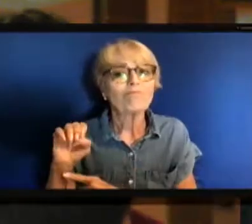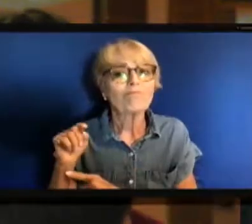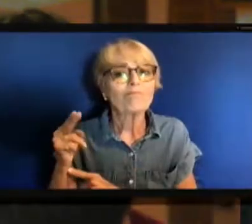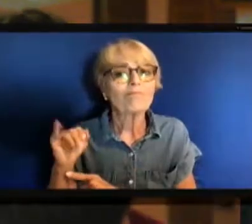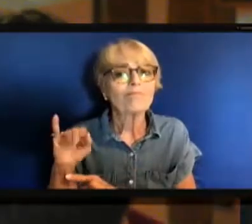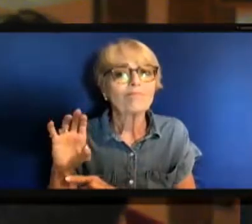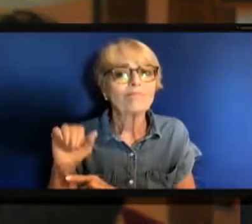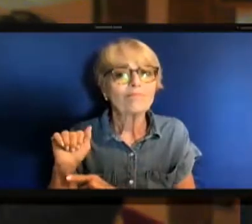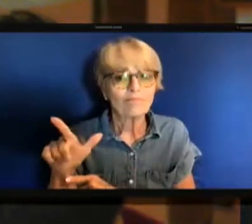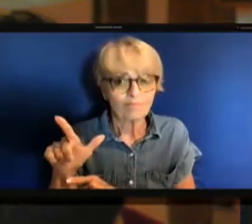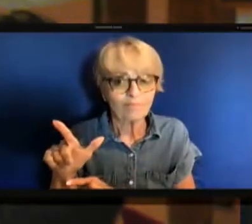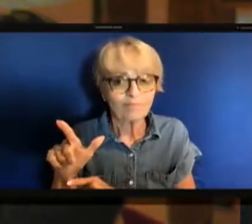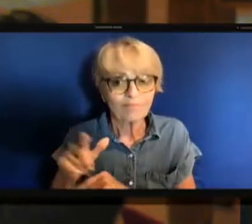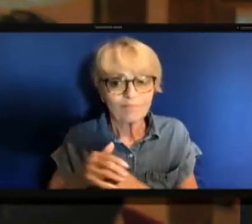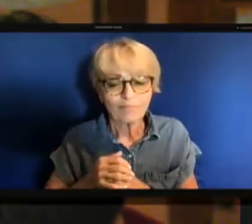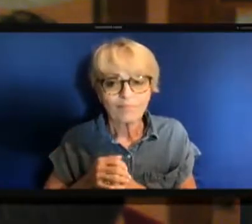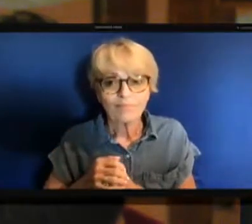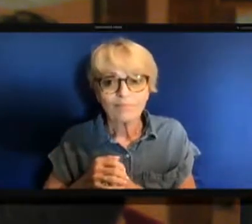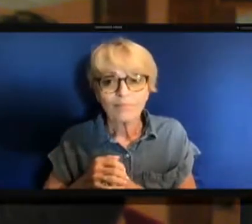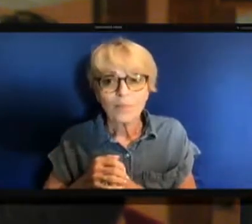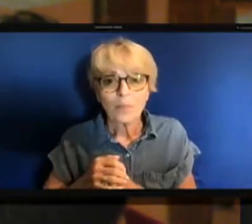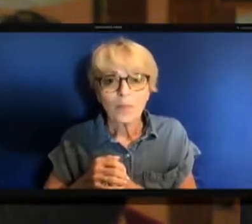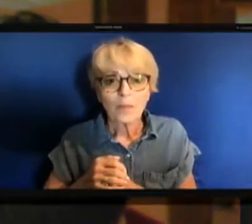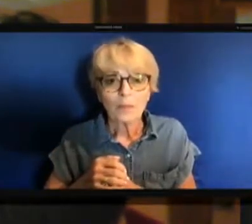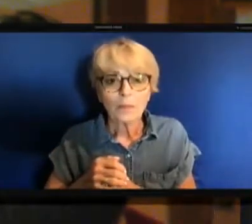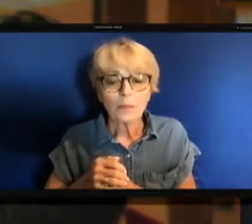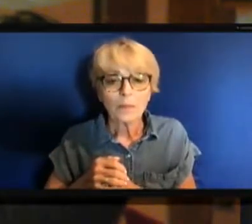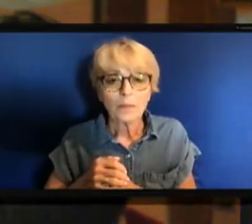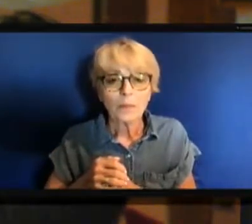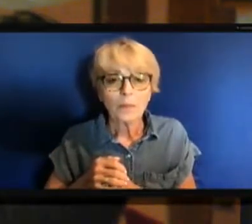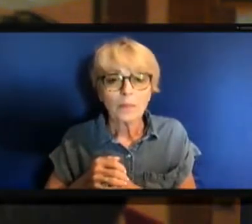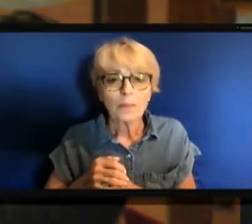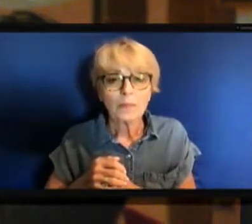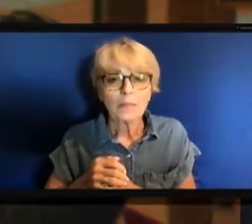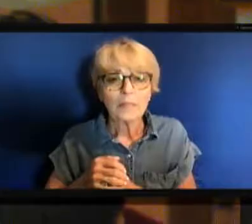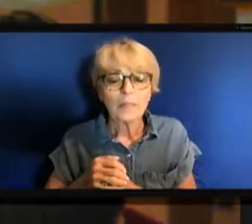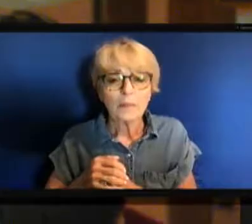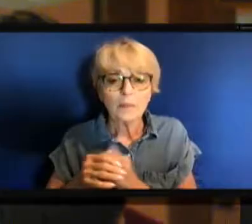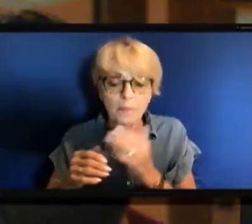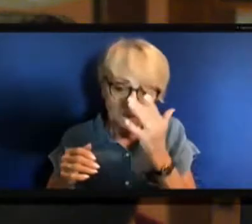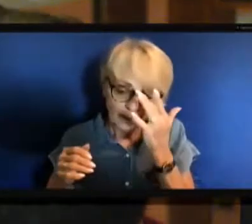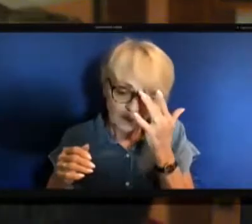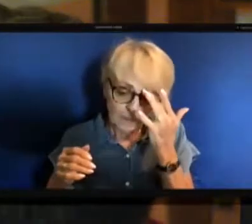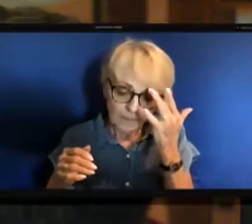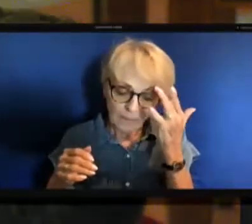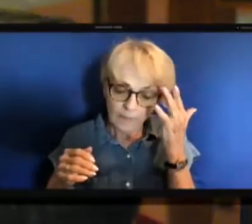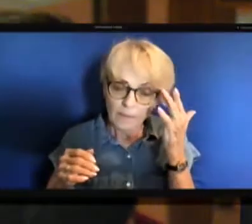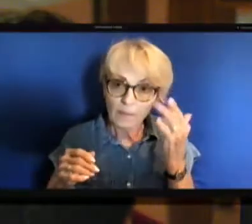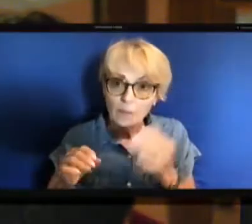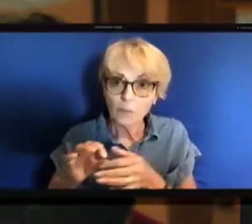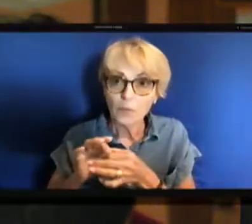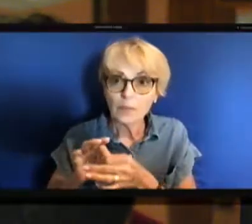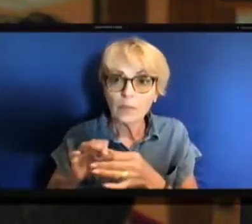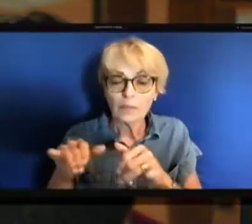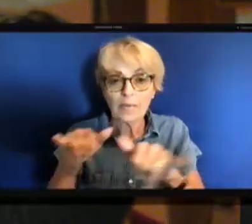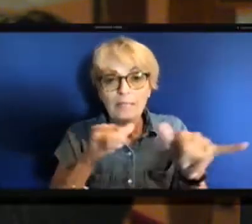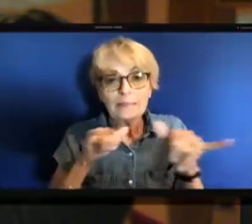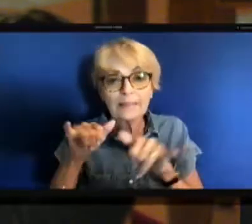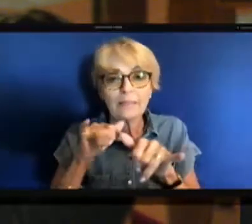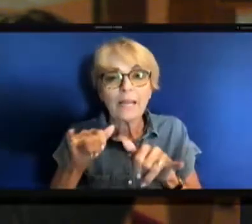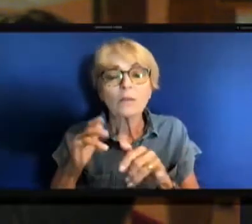Right. to you know, adherence to ethical standards and conflict of interest, which ultimately